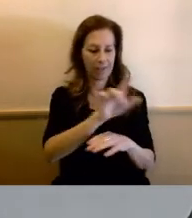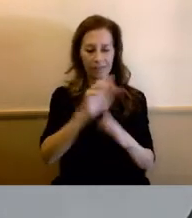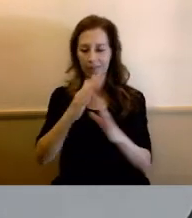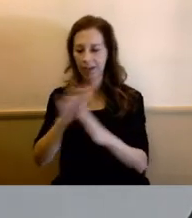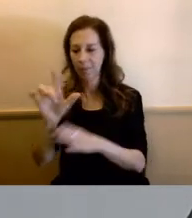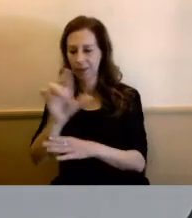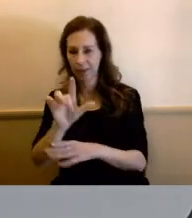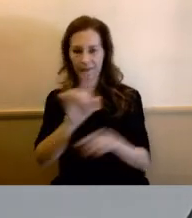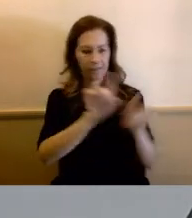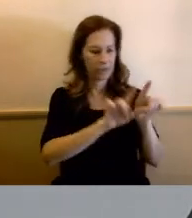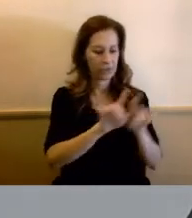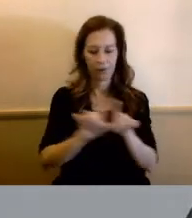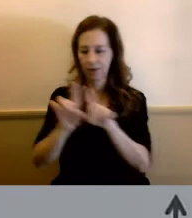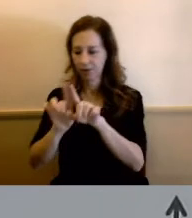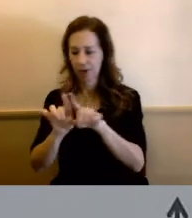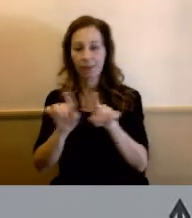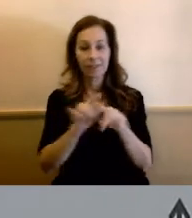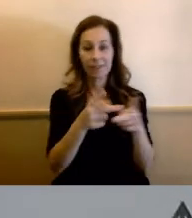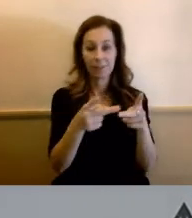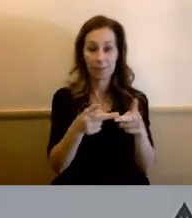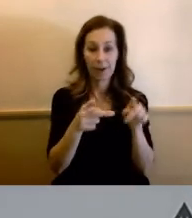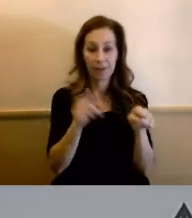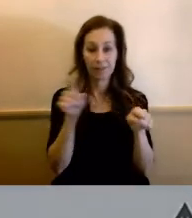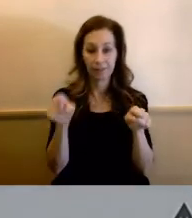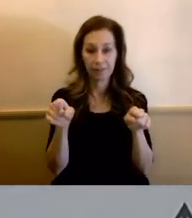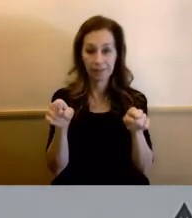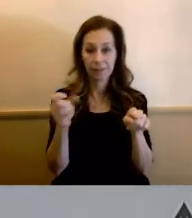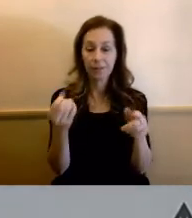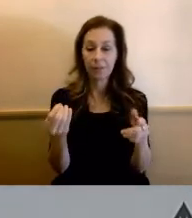same spots. So